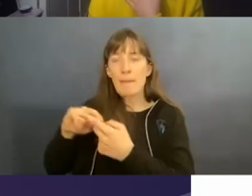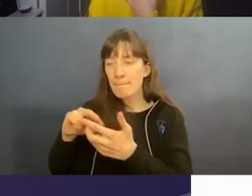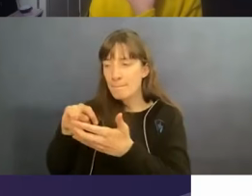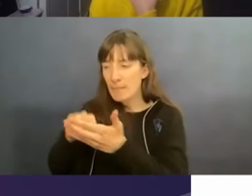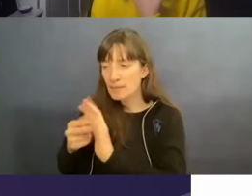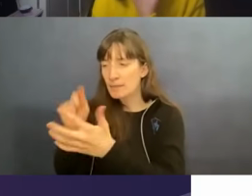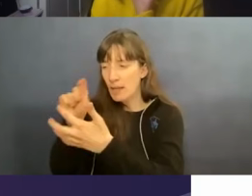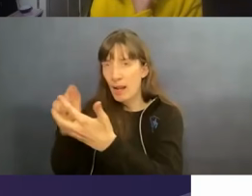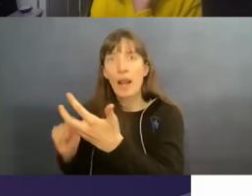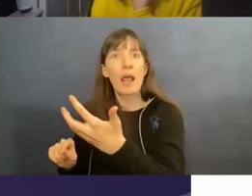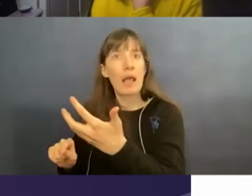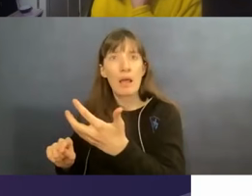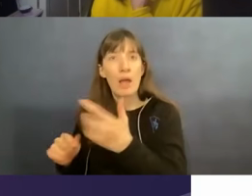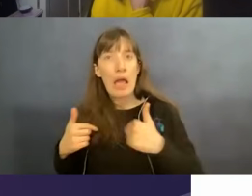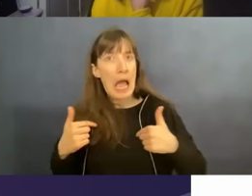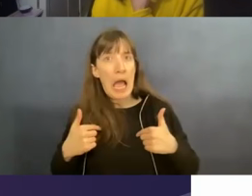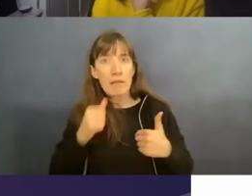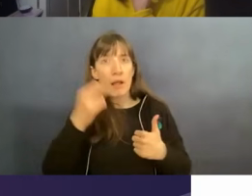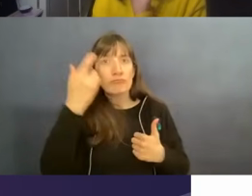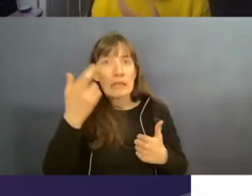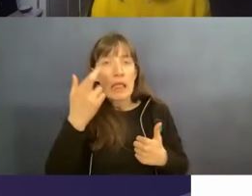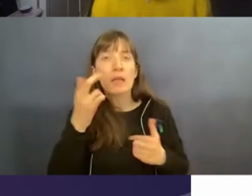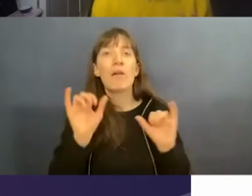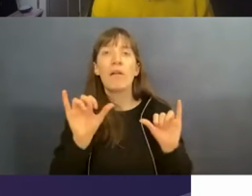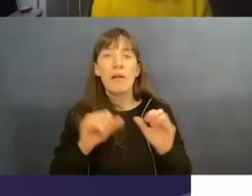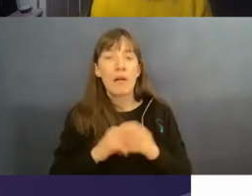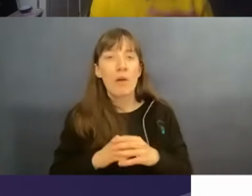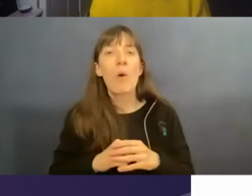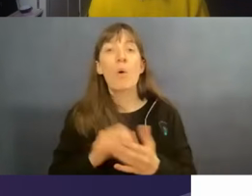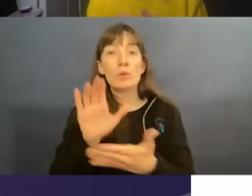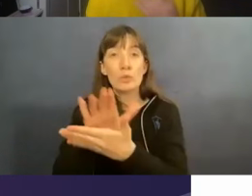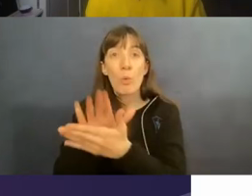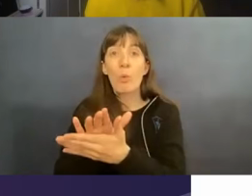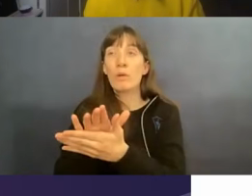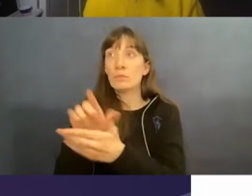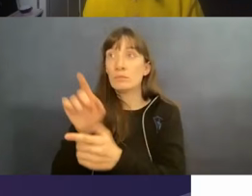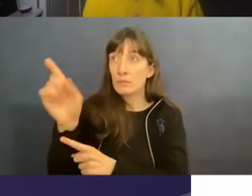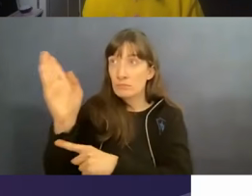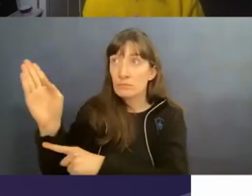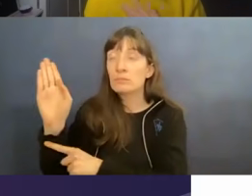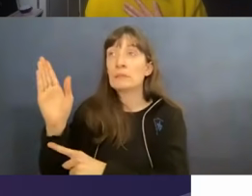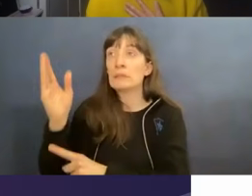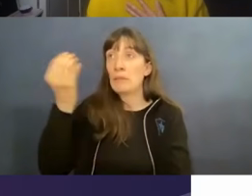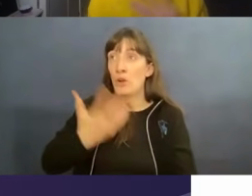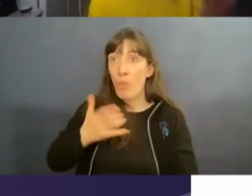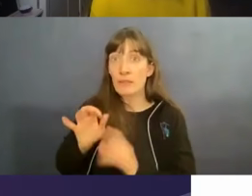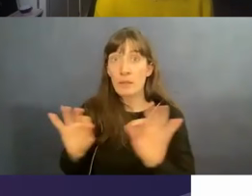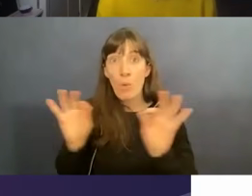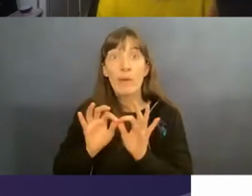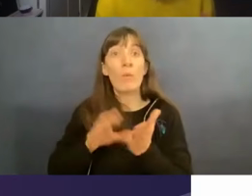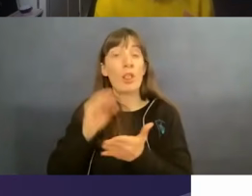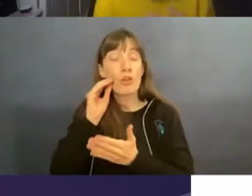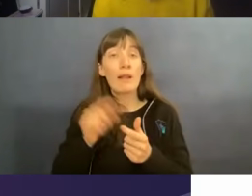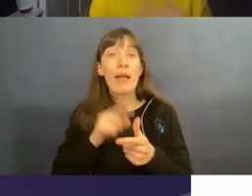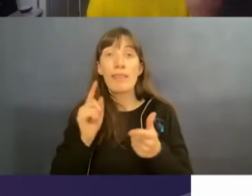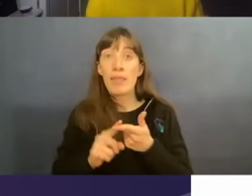that from it, or they say, oh, wow, like this is something that my school is actually telling me is important and we're learning about this. So maybe they'll care